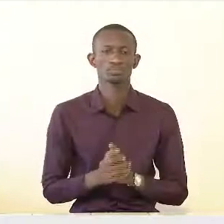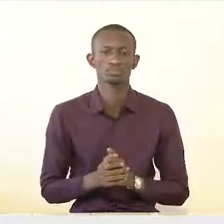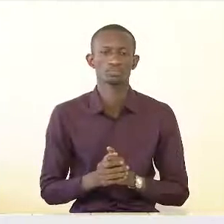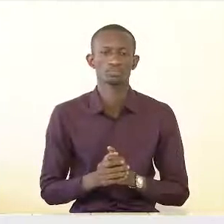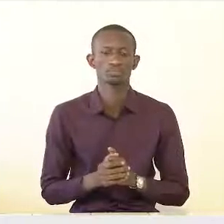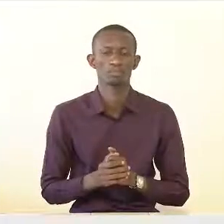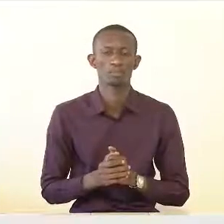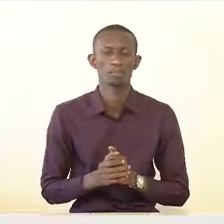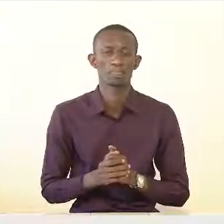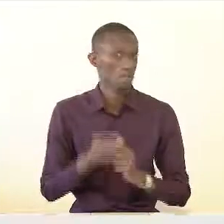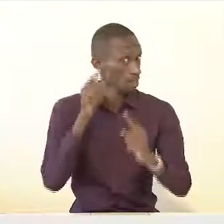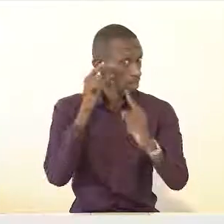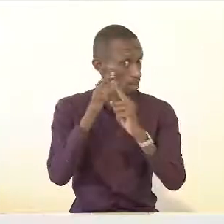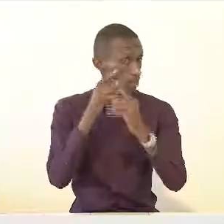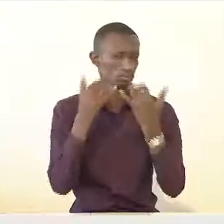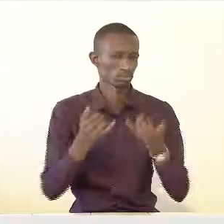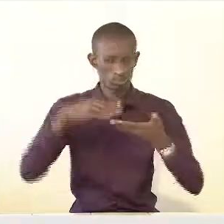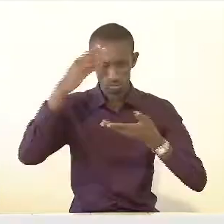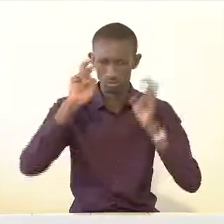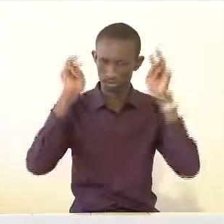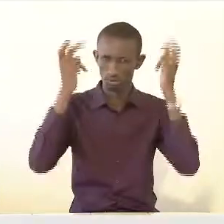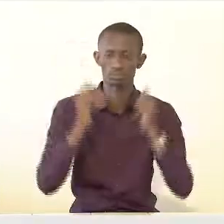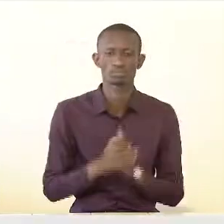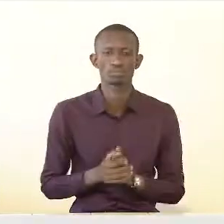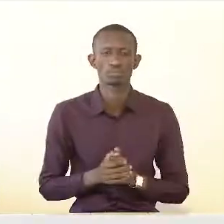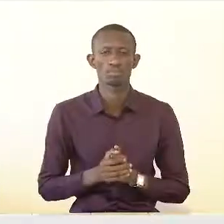to describe the